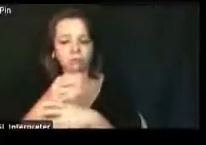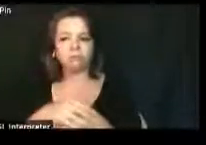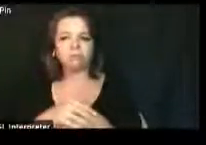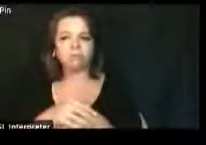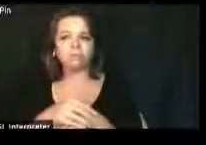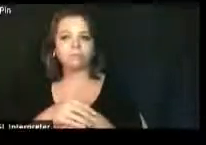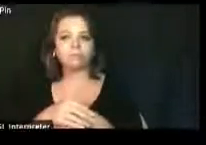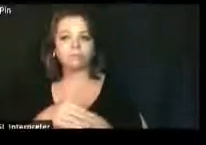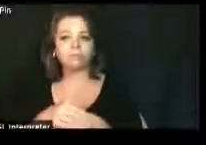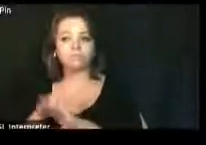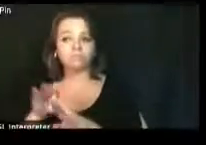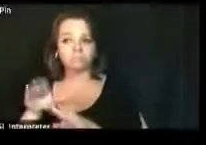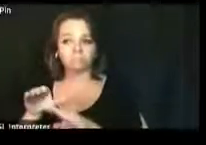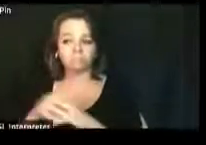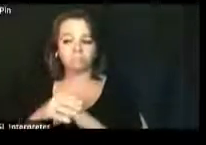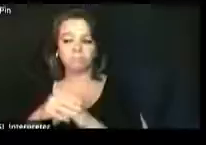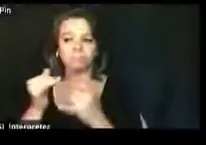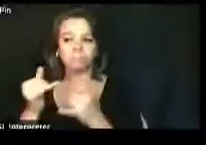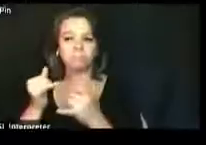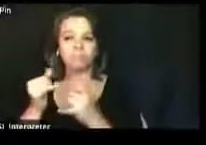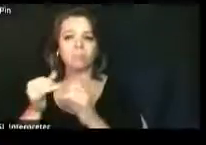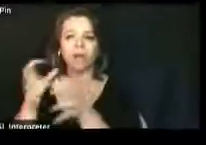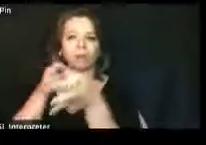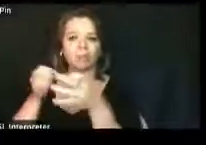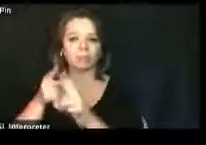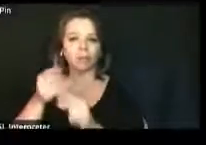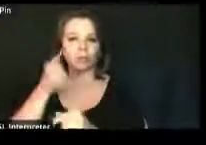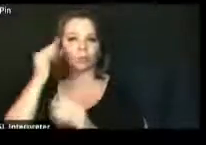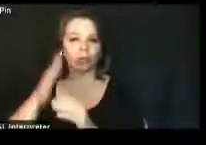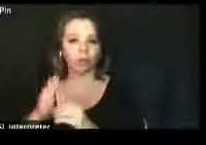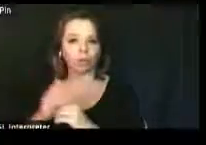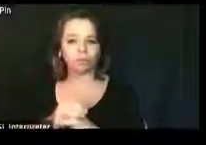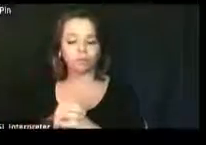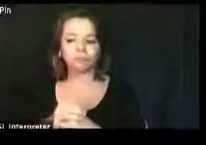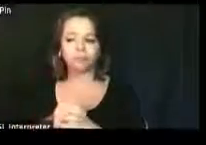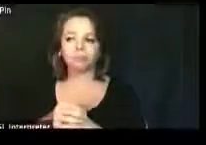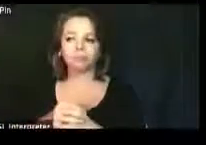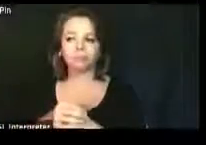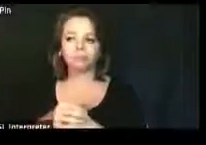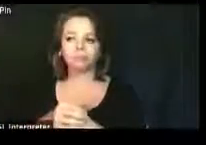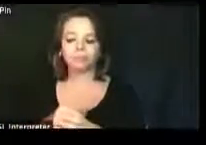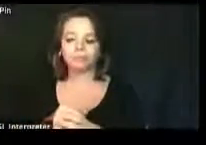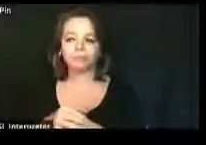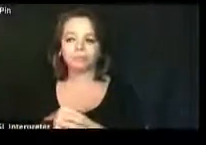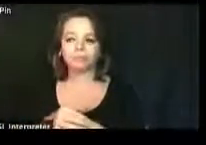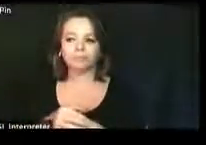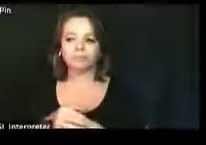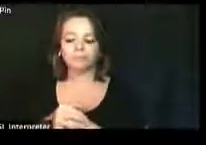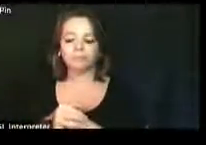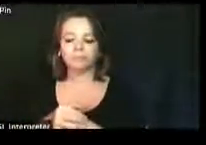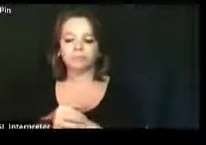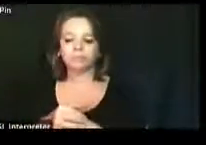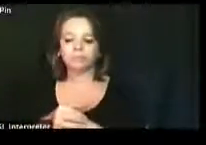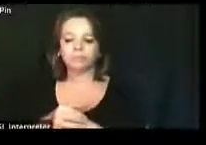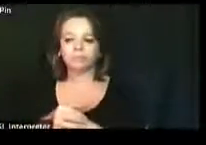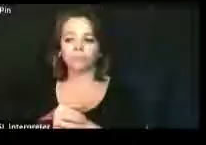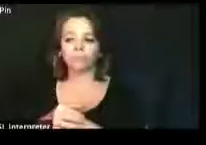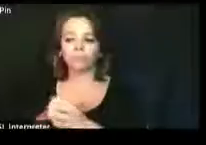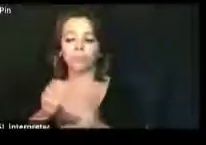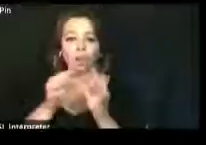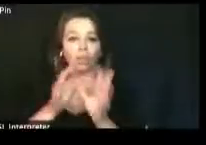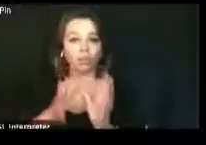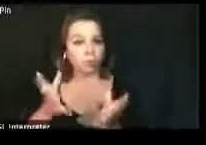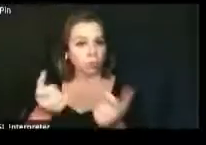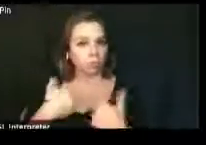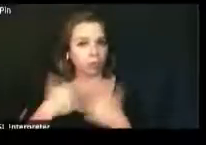Señora, disculpe, ¿nos permite un momento? Sí, está bien. Okay. Would you like me to go ahead and do the